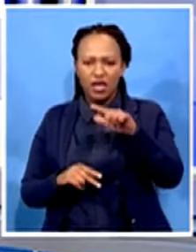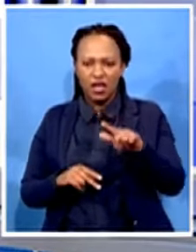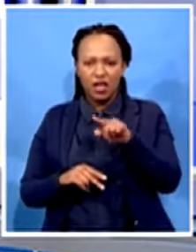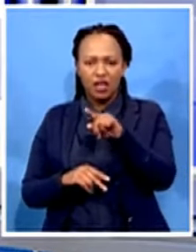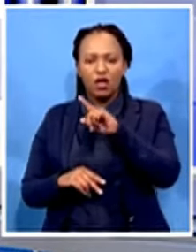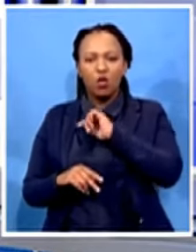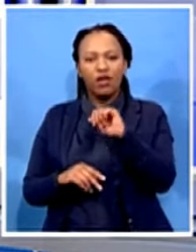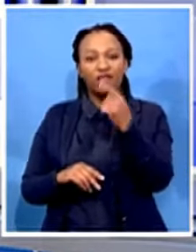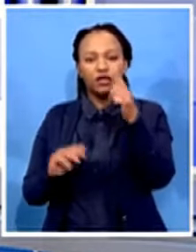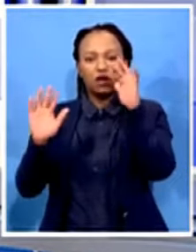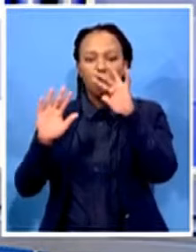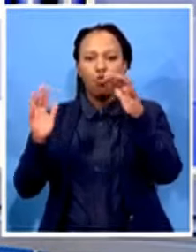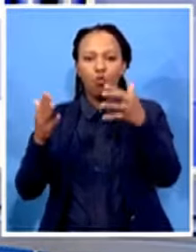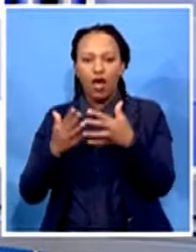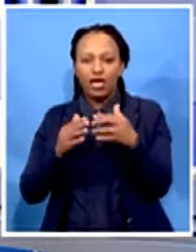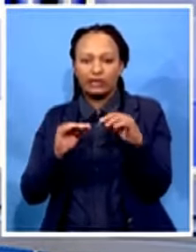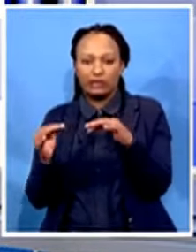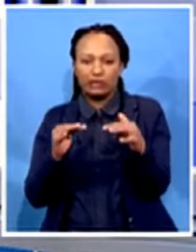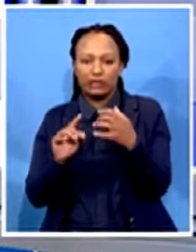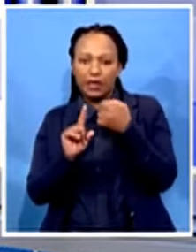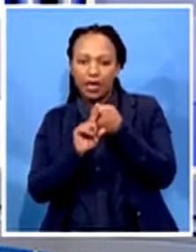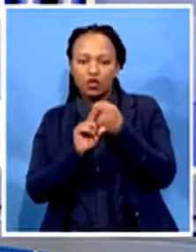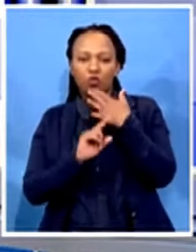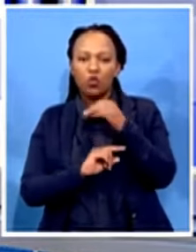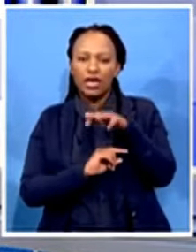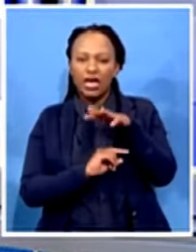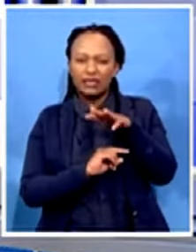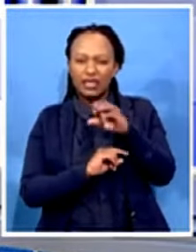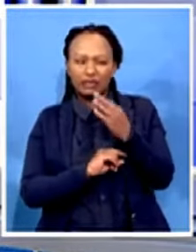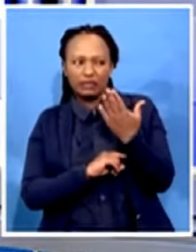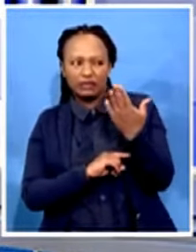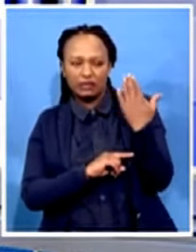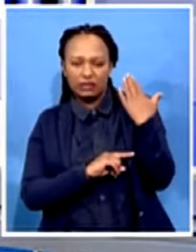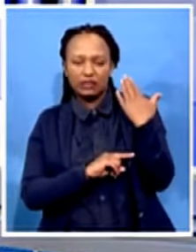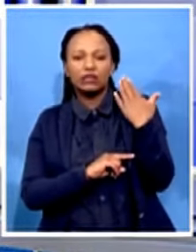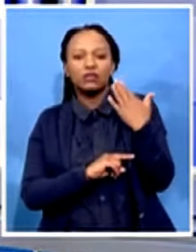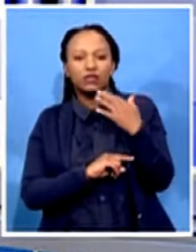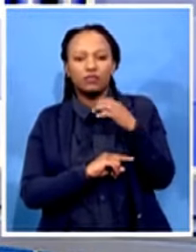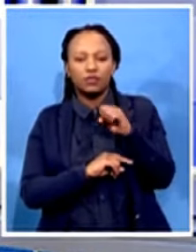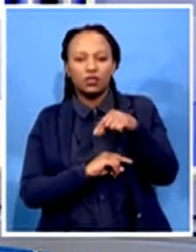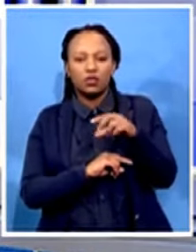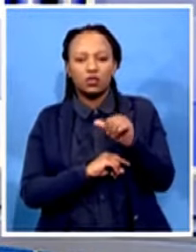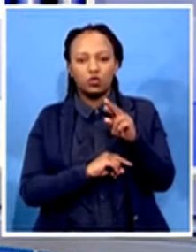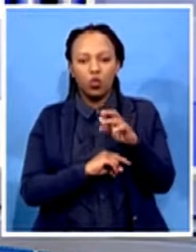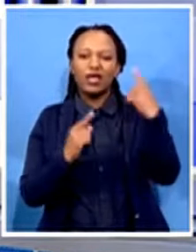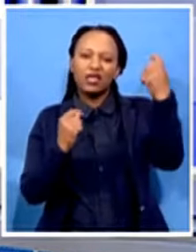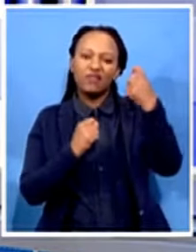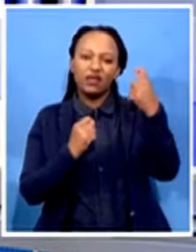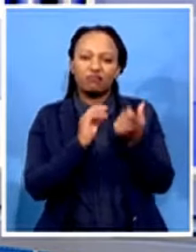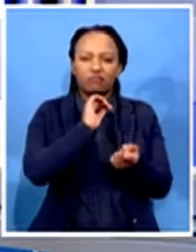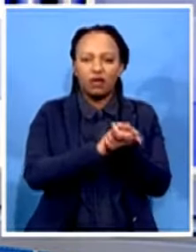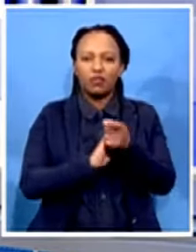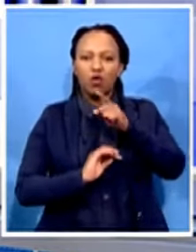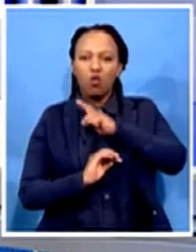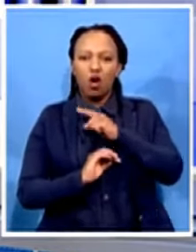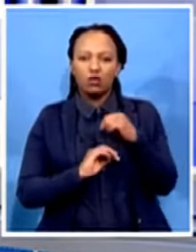in 1918, dubbed the Battle of Square Hill. This event is taking place under the War Memorial in front of the courtyard of